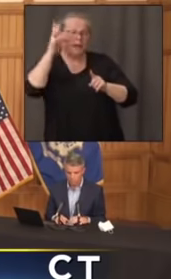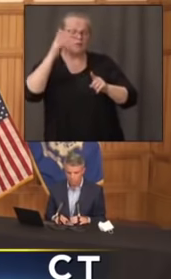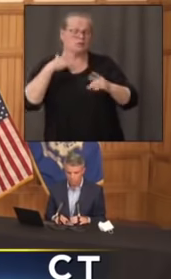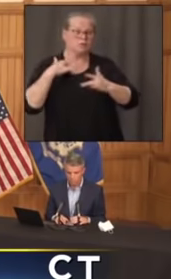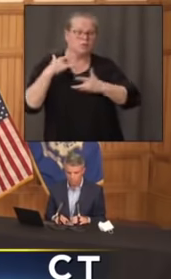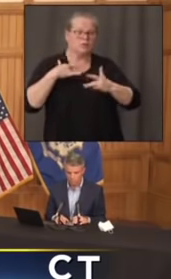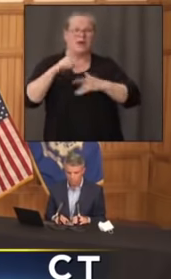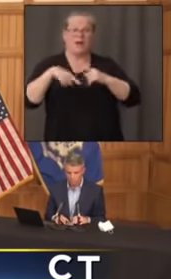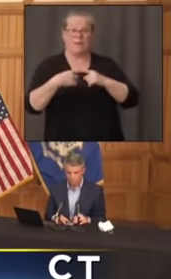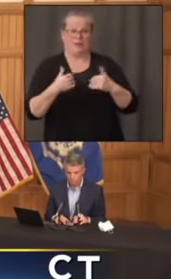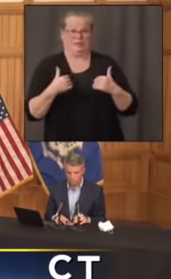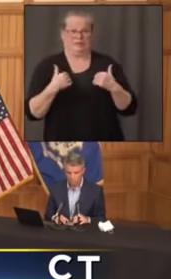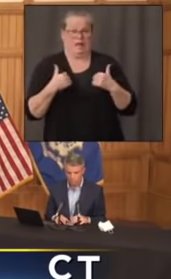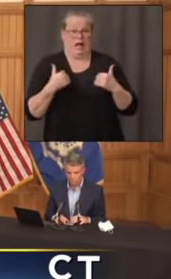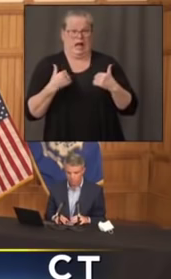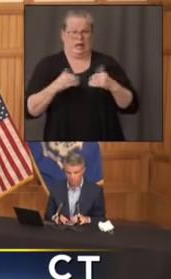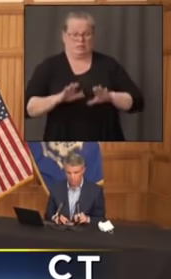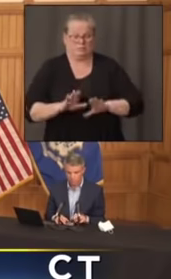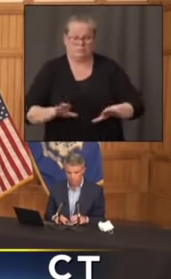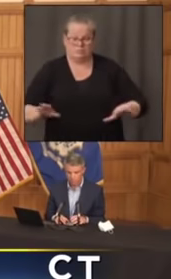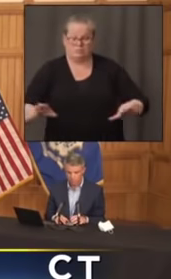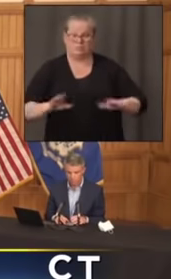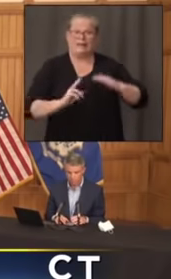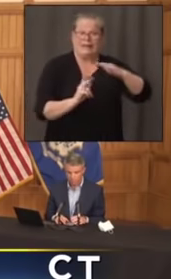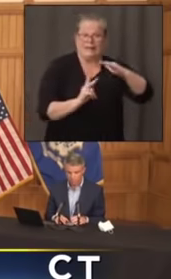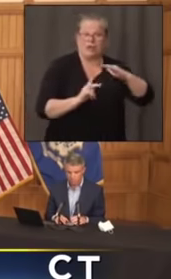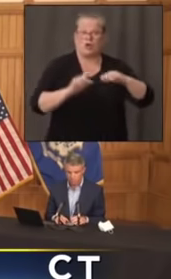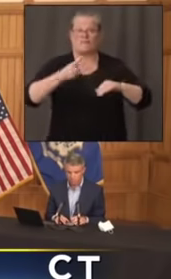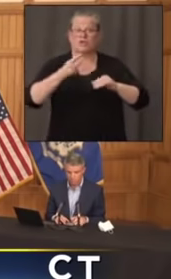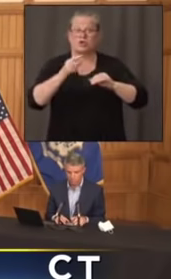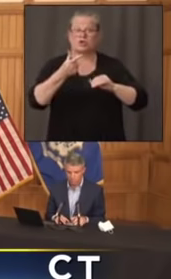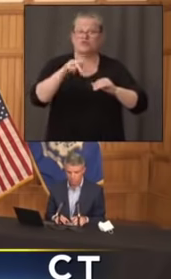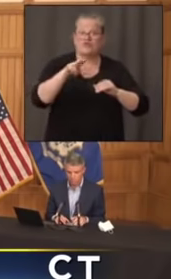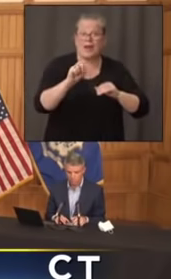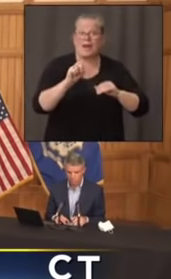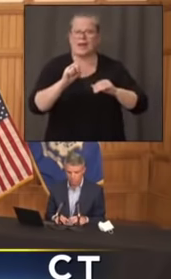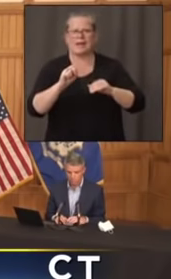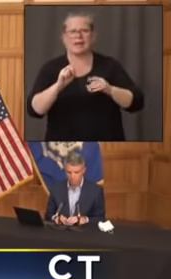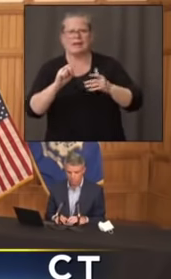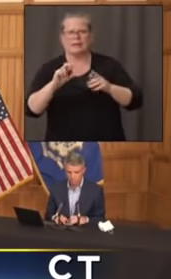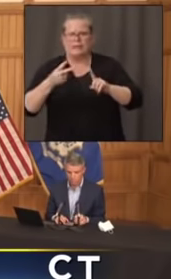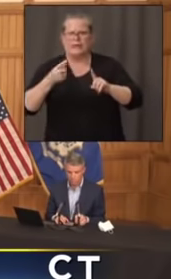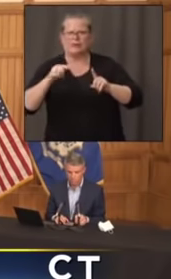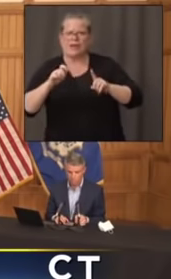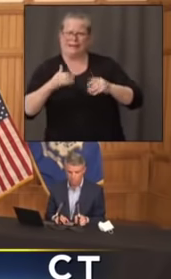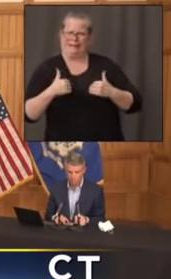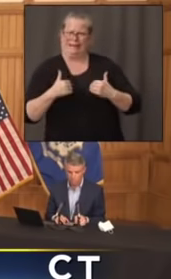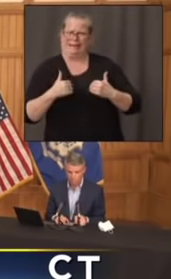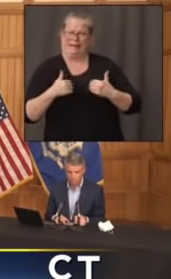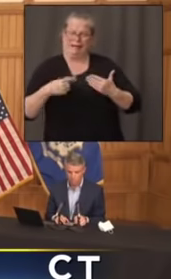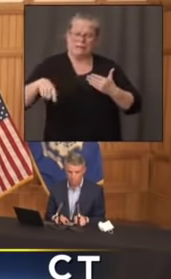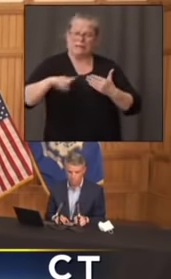kindergarten, first grade, back to school come September and enforcing social distancing and wearing those face